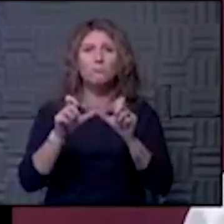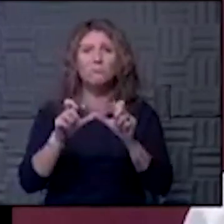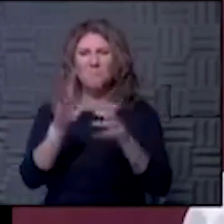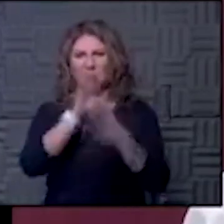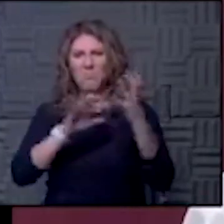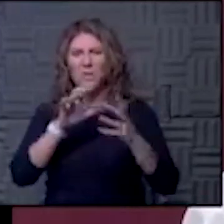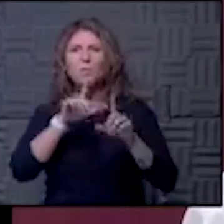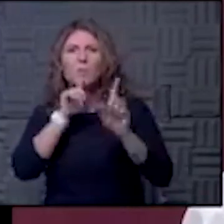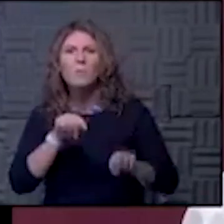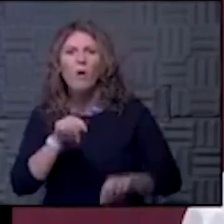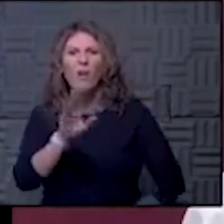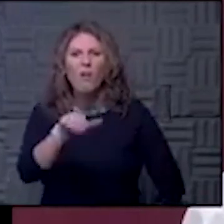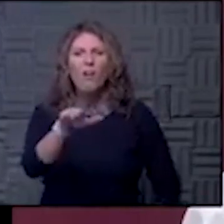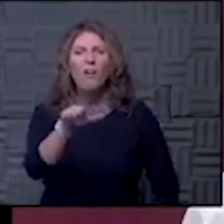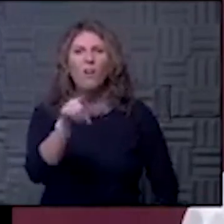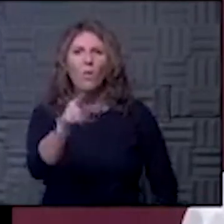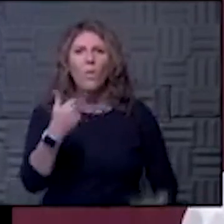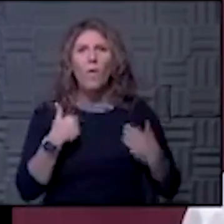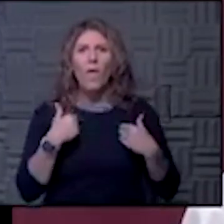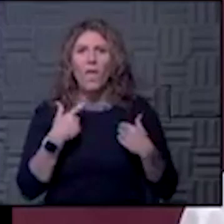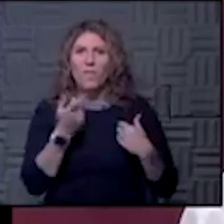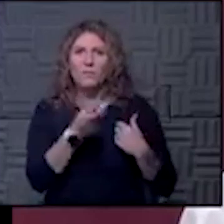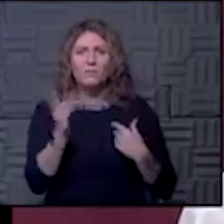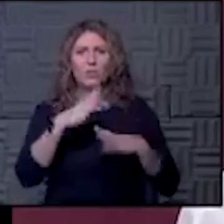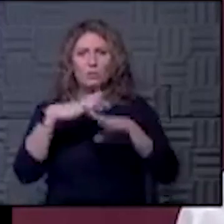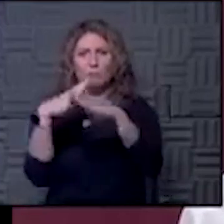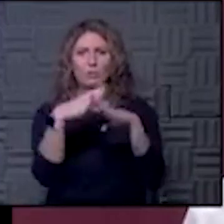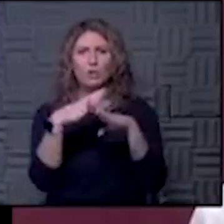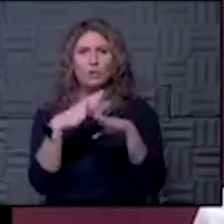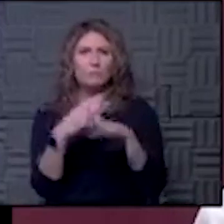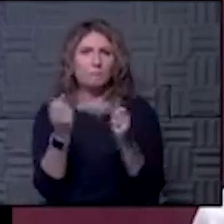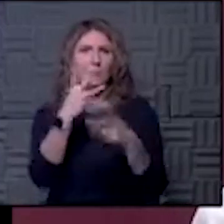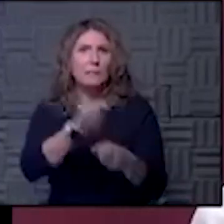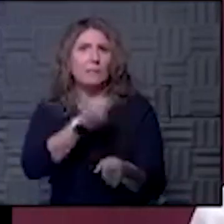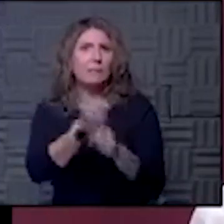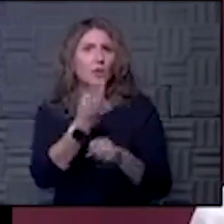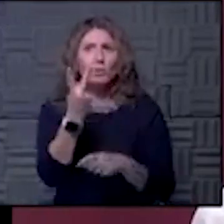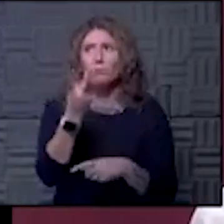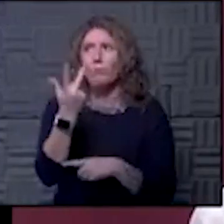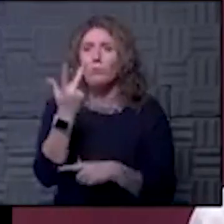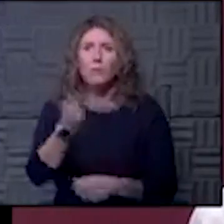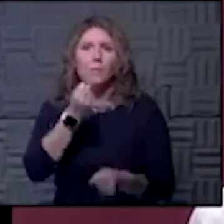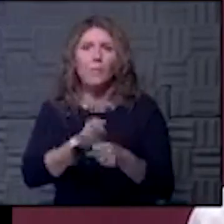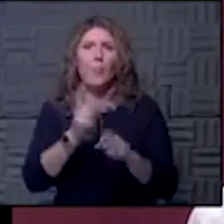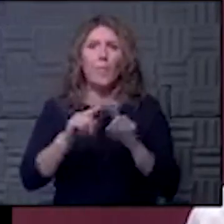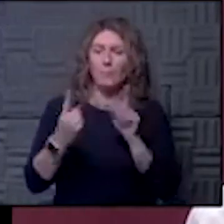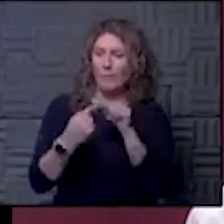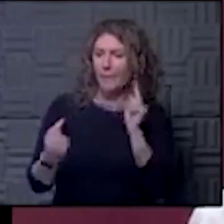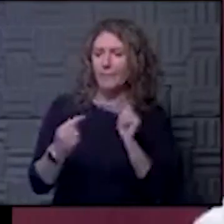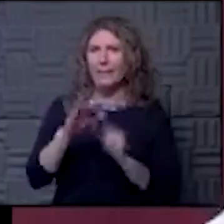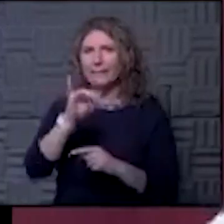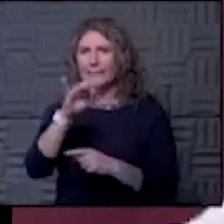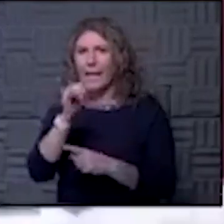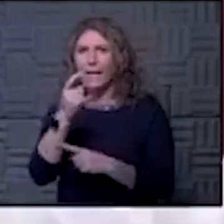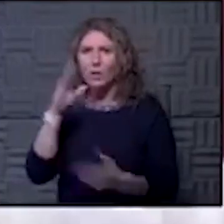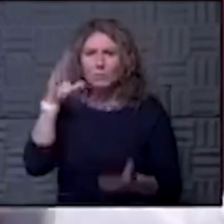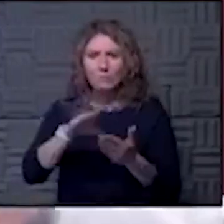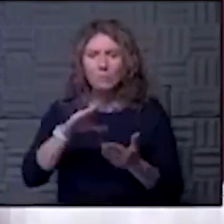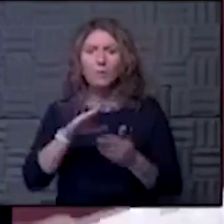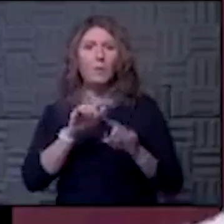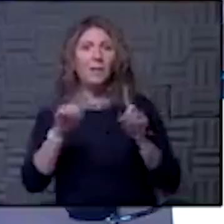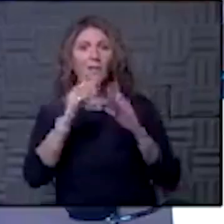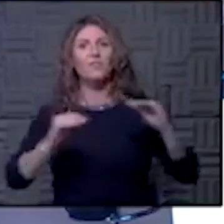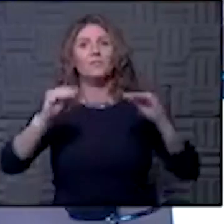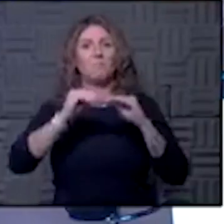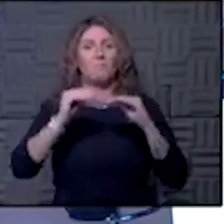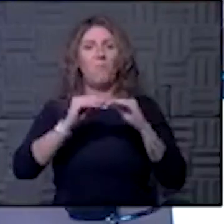saying, man, you actually may have some level of immunity for years, 2 or 3 years, and some people are saying, well, the antibody titers start to drop a little bit. But Hawk, there's more